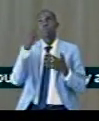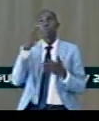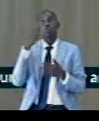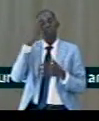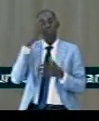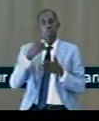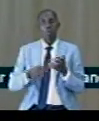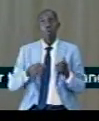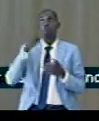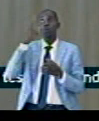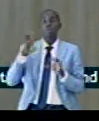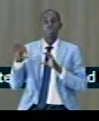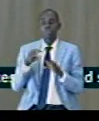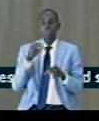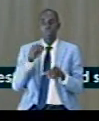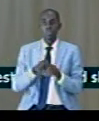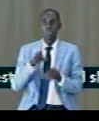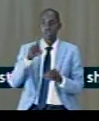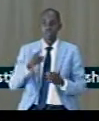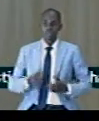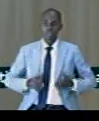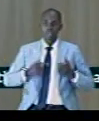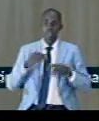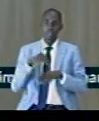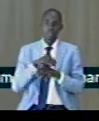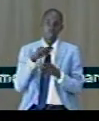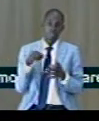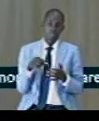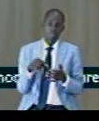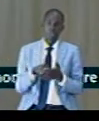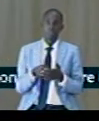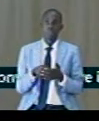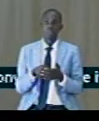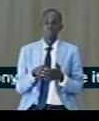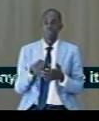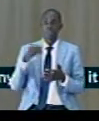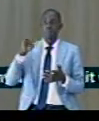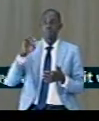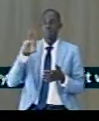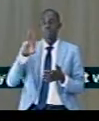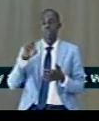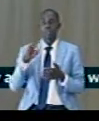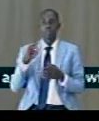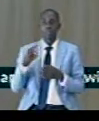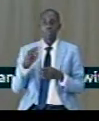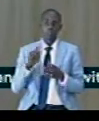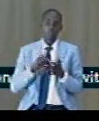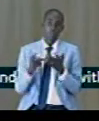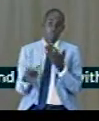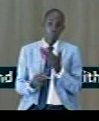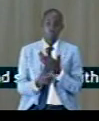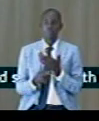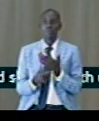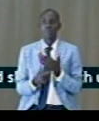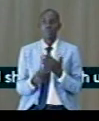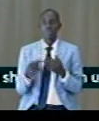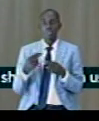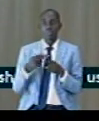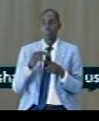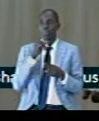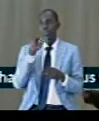my life on this global crusade. My name is Mondebasi. It happened